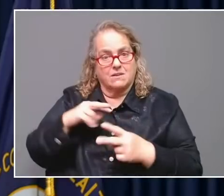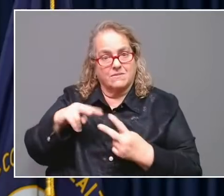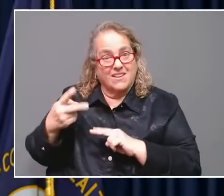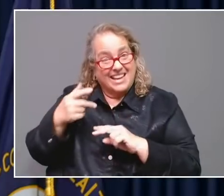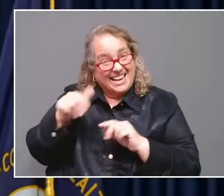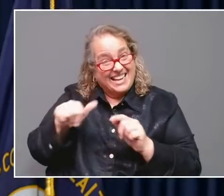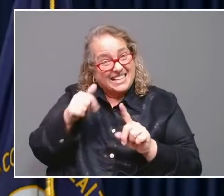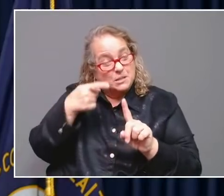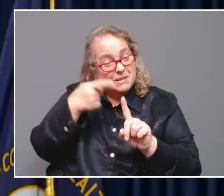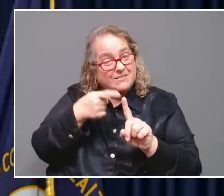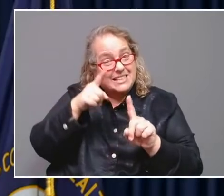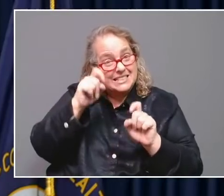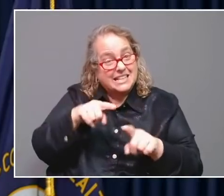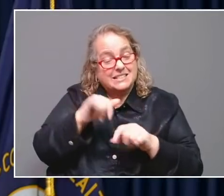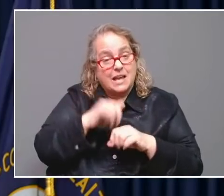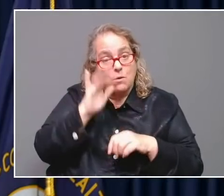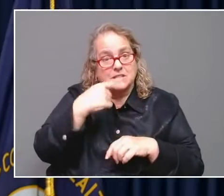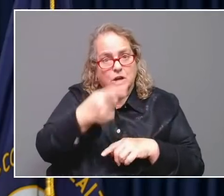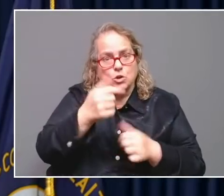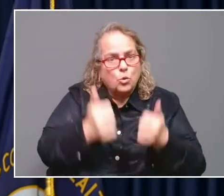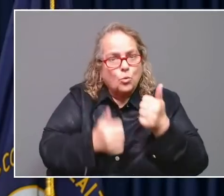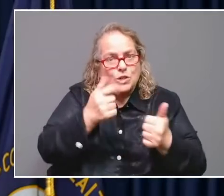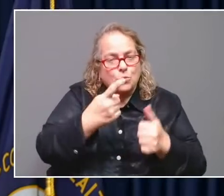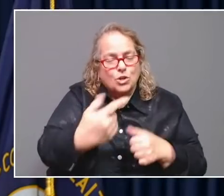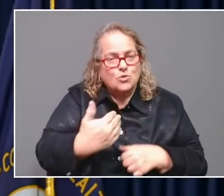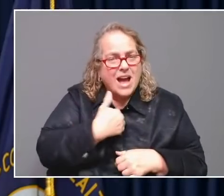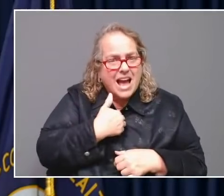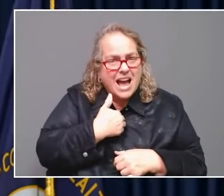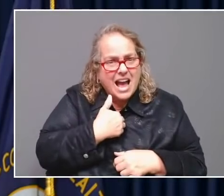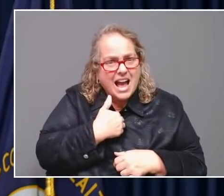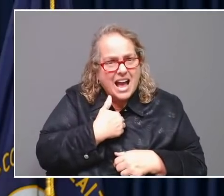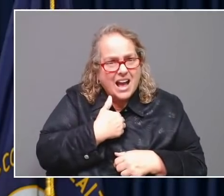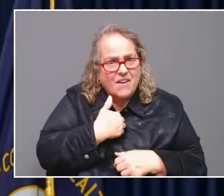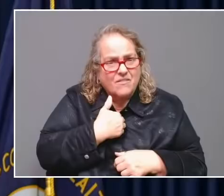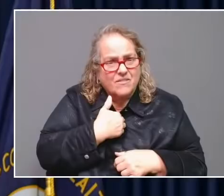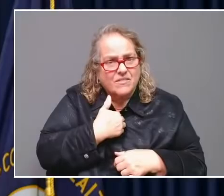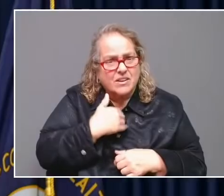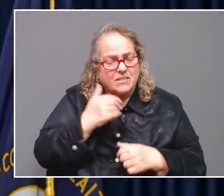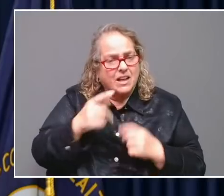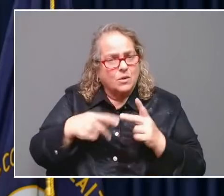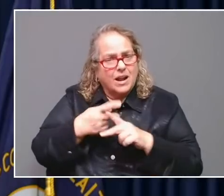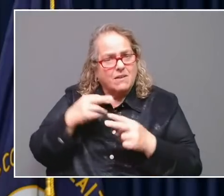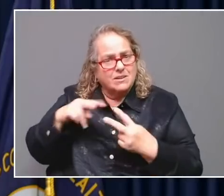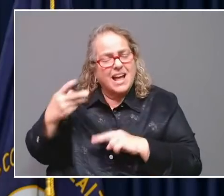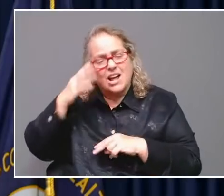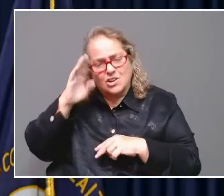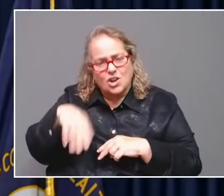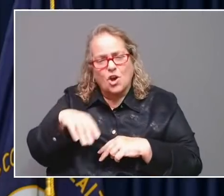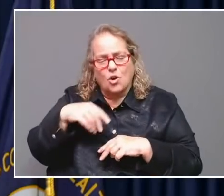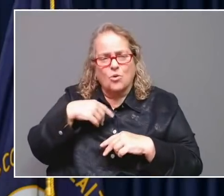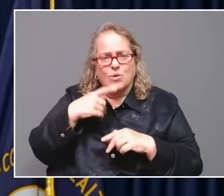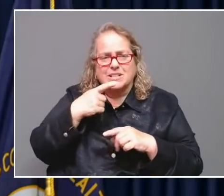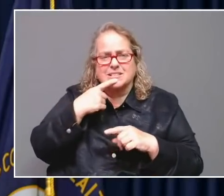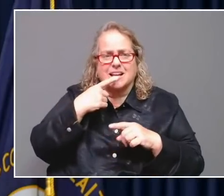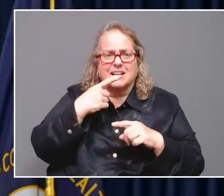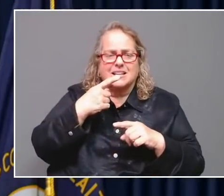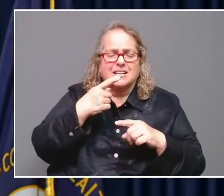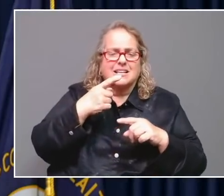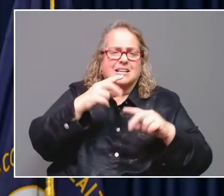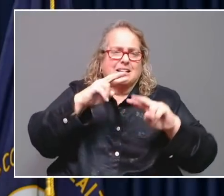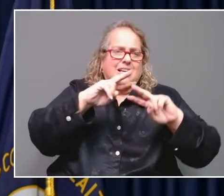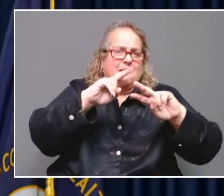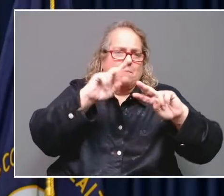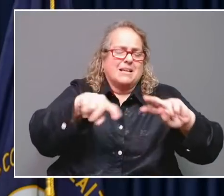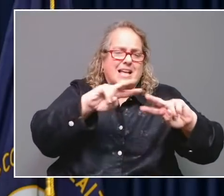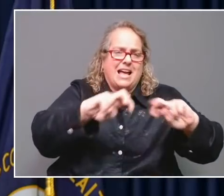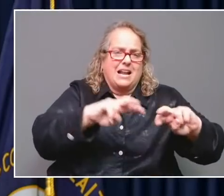tells you if you have the variant? And then I know we've kind of talked about that, but just wanted to get like a succinct answer on that. And then our question